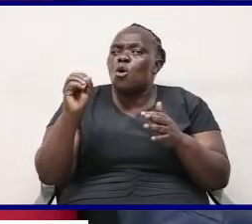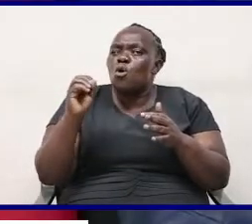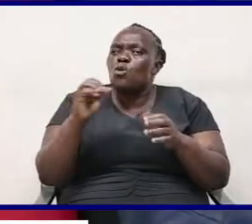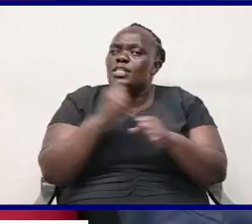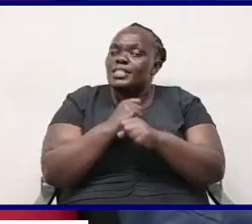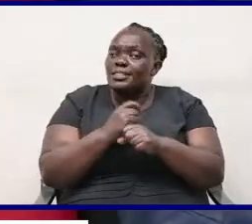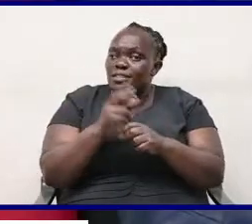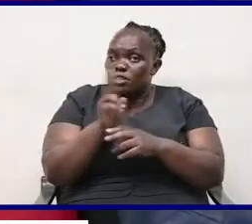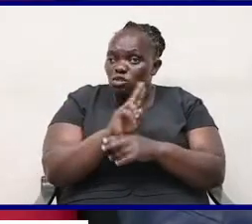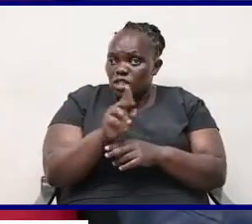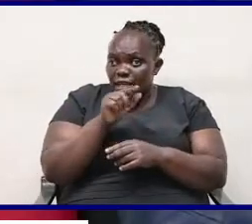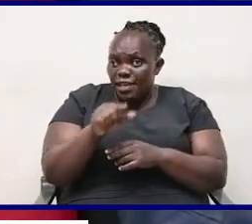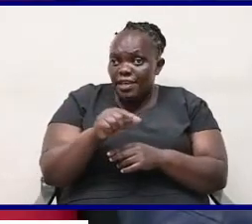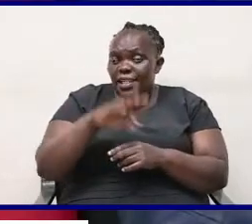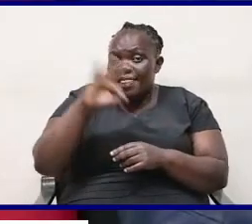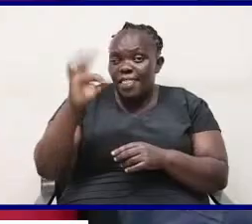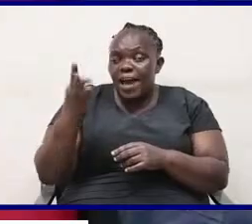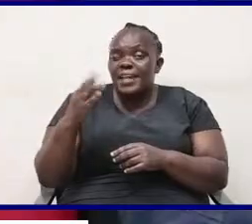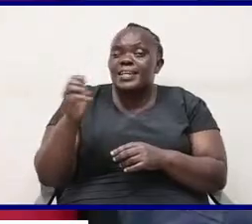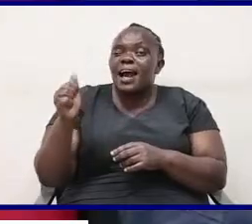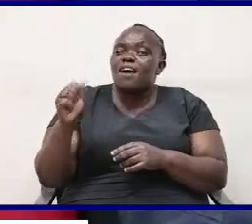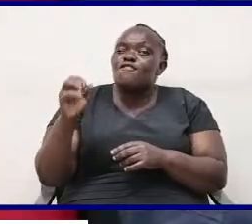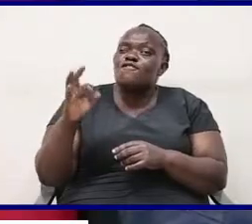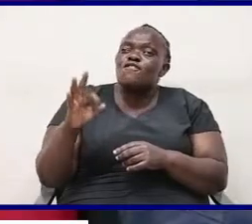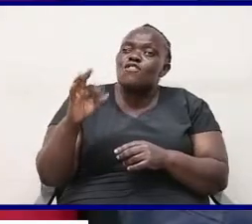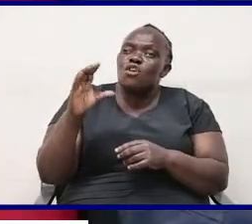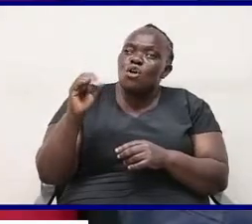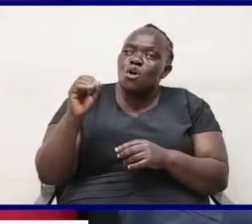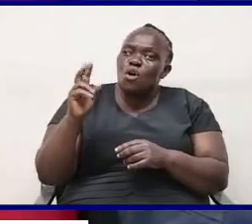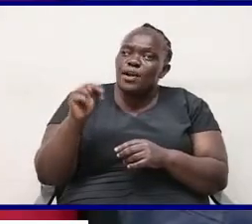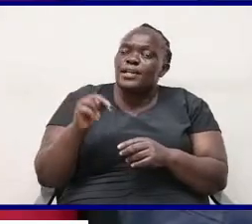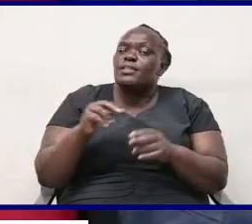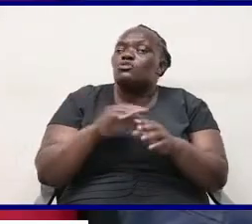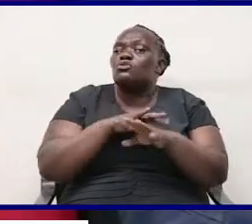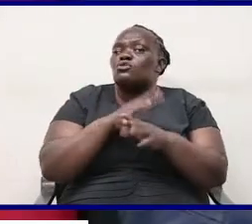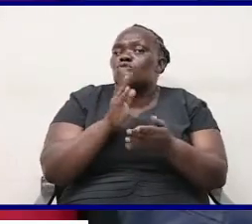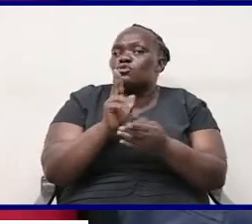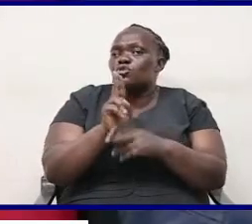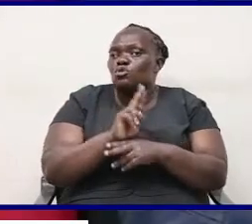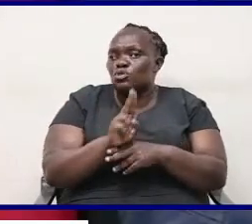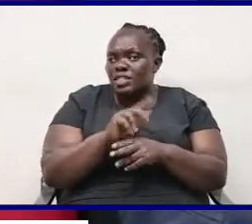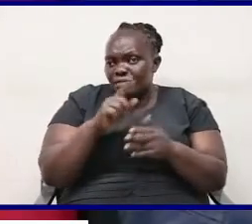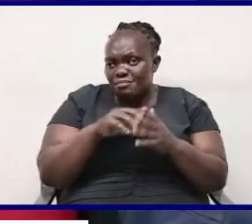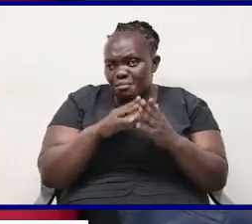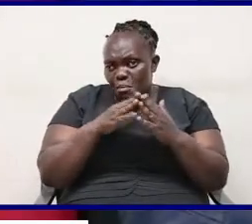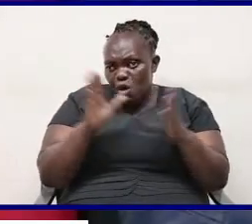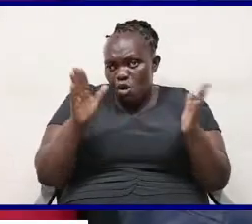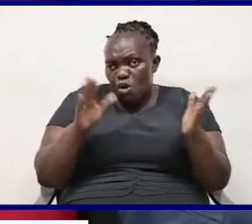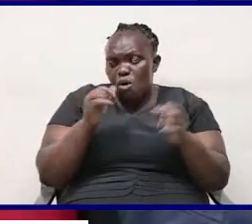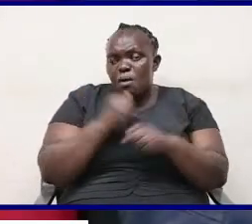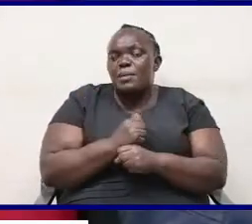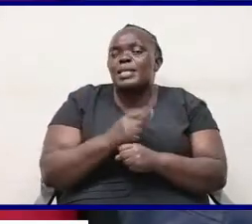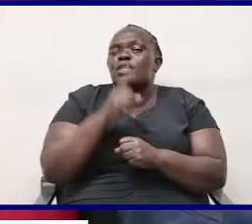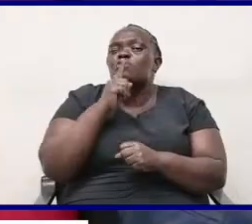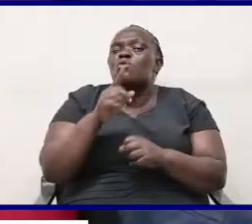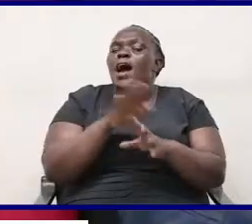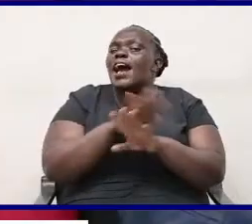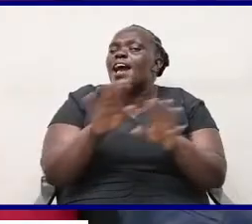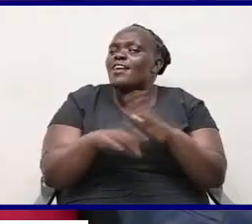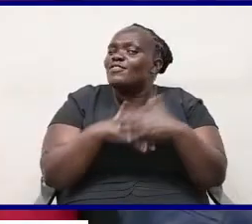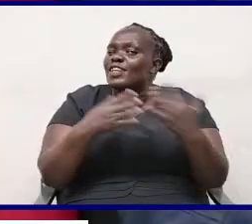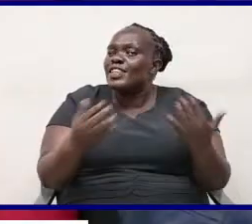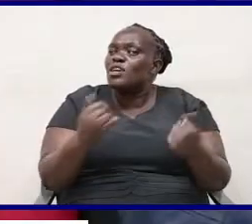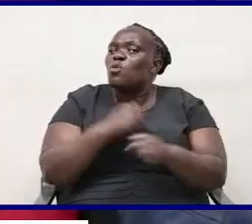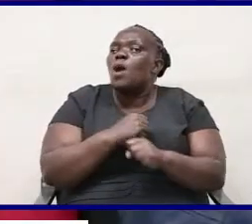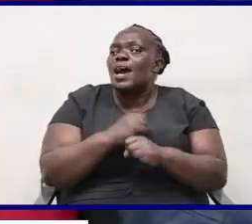just using that AFCON event to actually spread its wings further in terms of ensuring everything